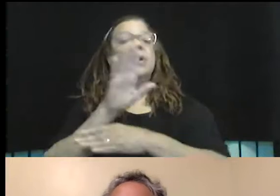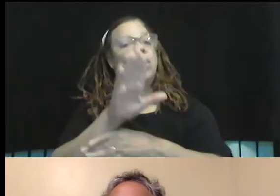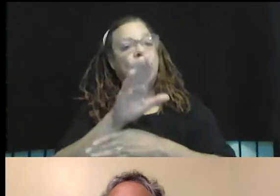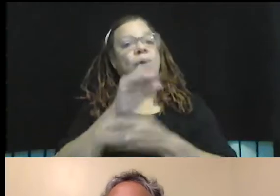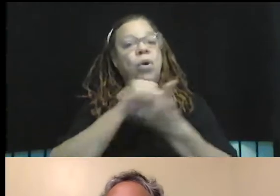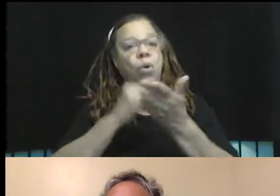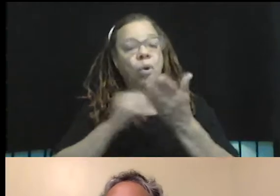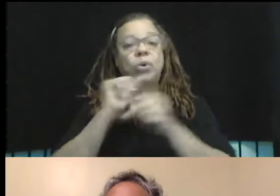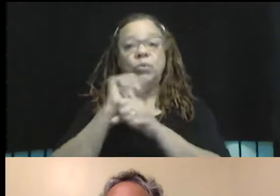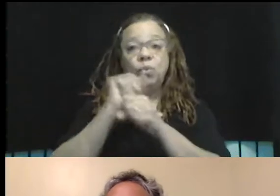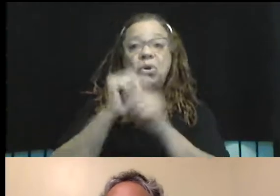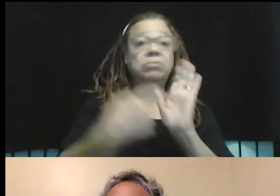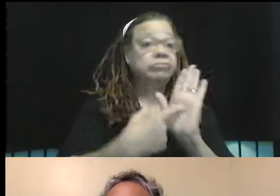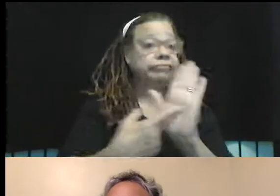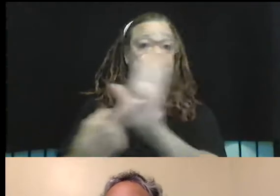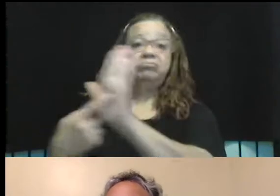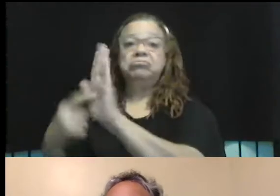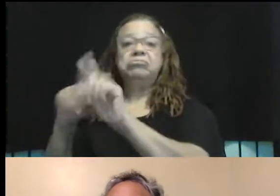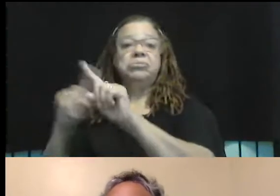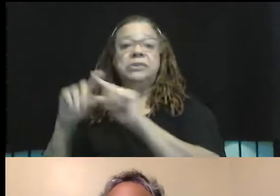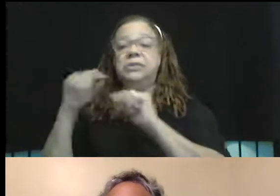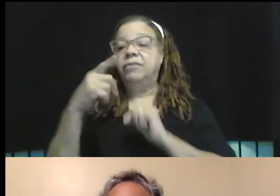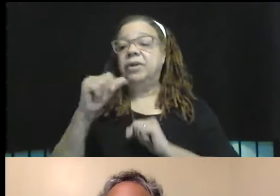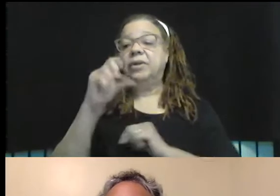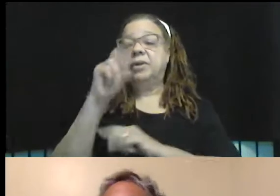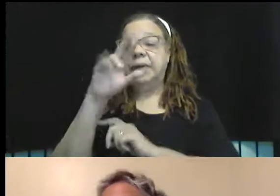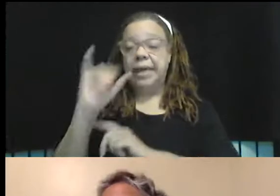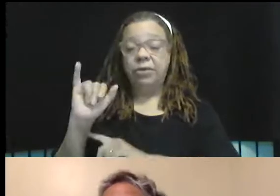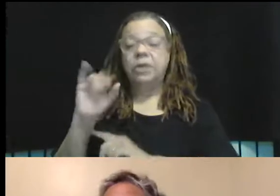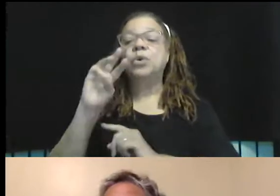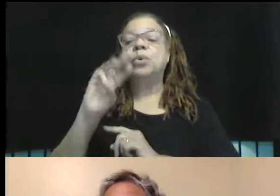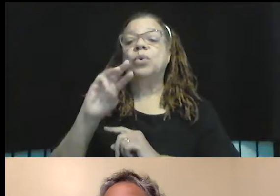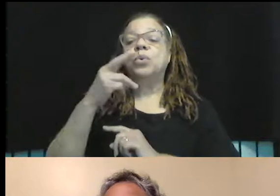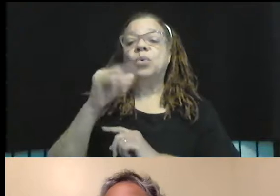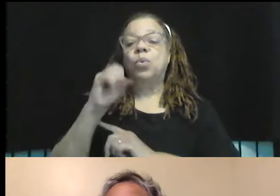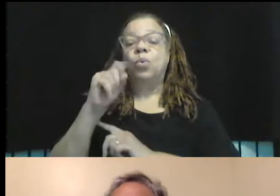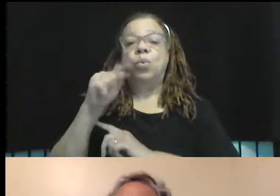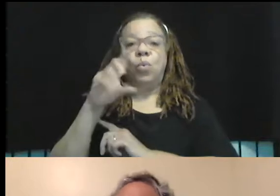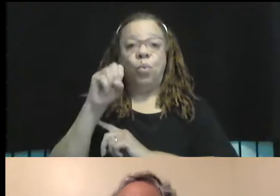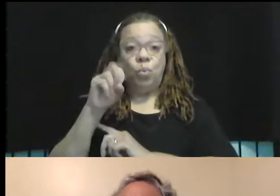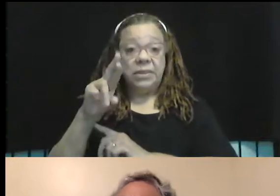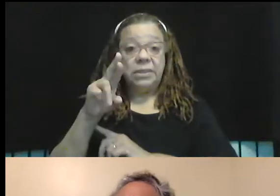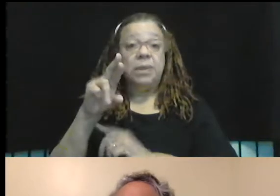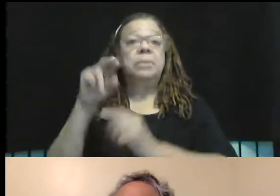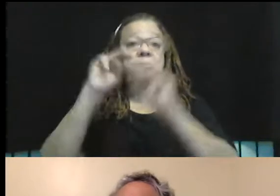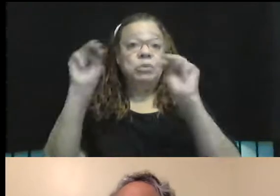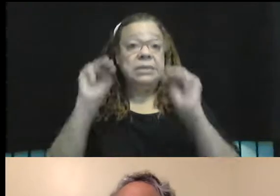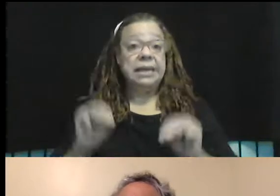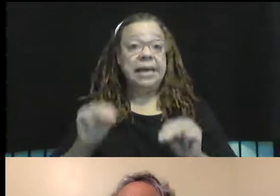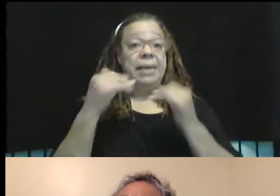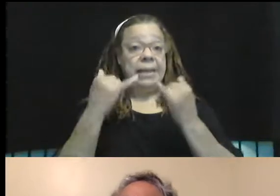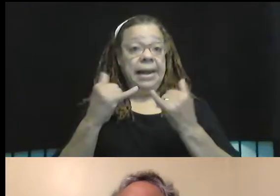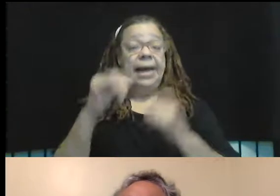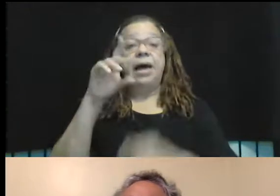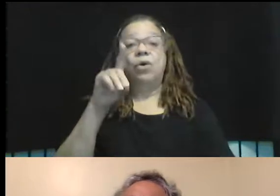showcased in area shows and galleries, including the Whistler Museum and now Dracut Arts. Victoria, when you say